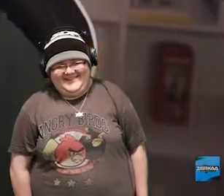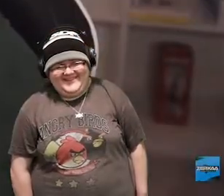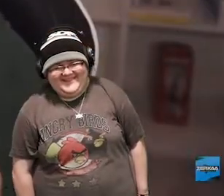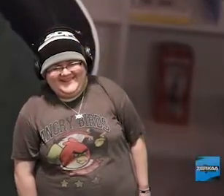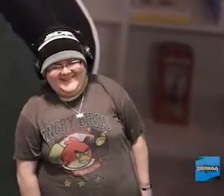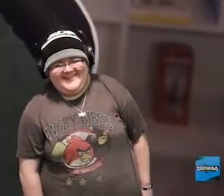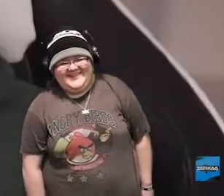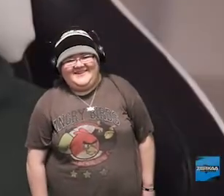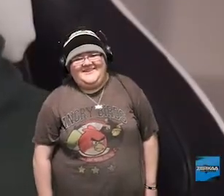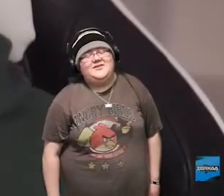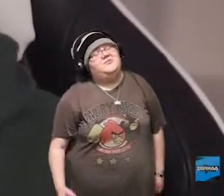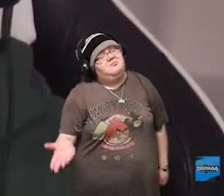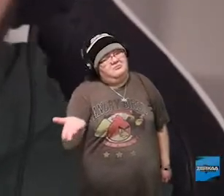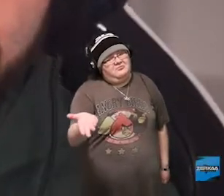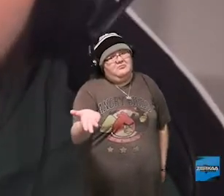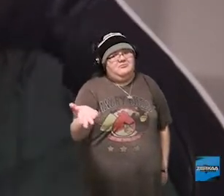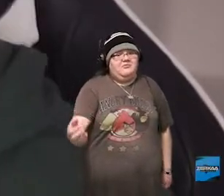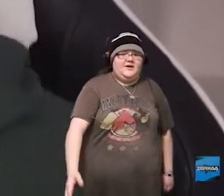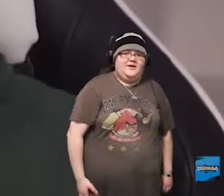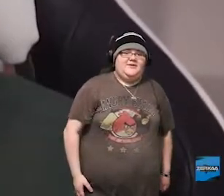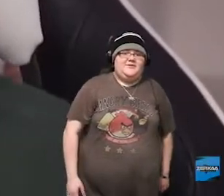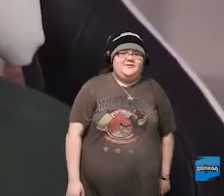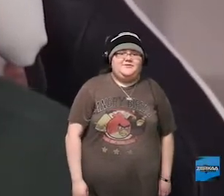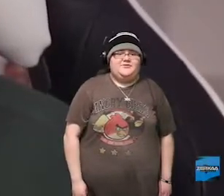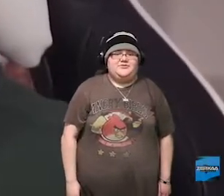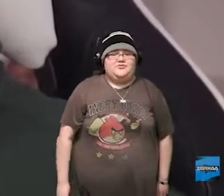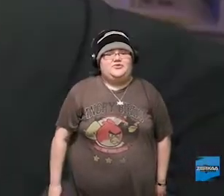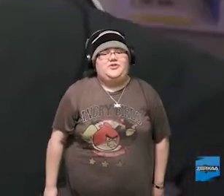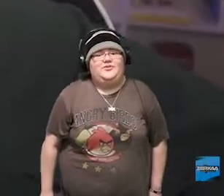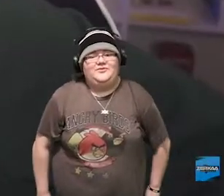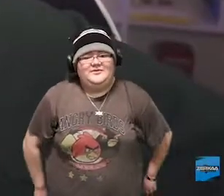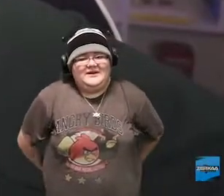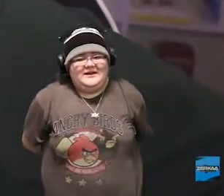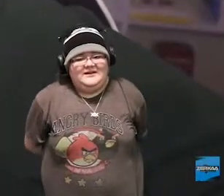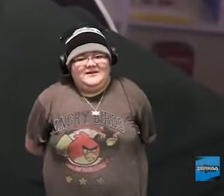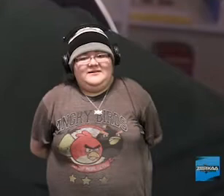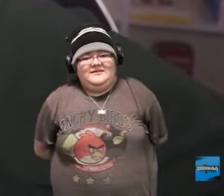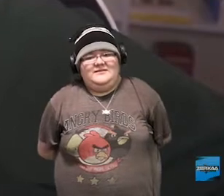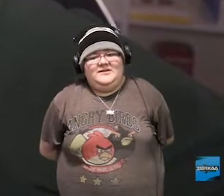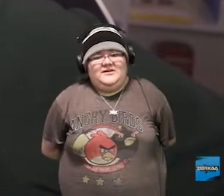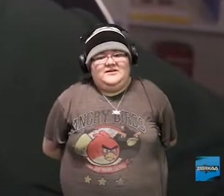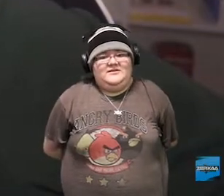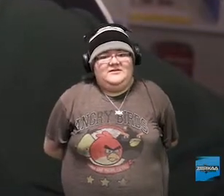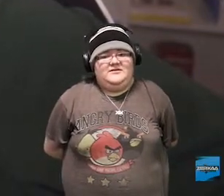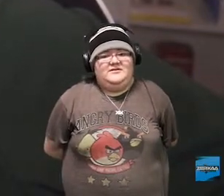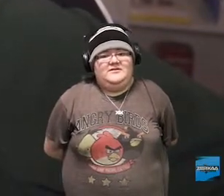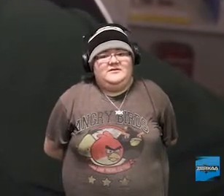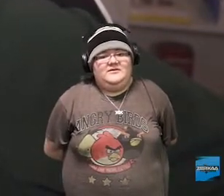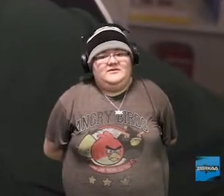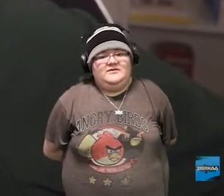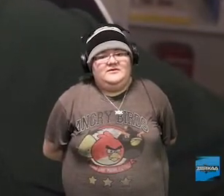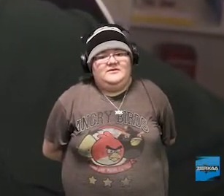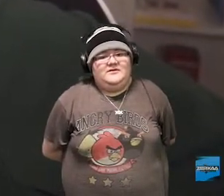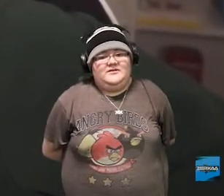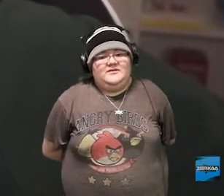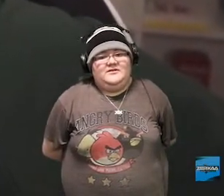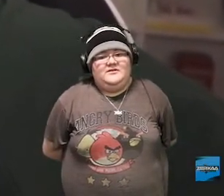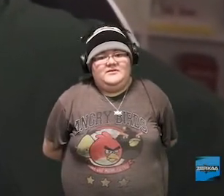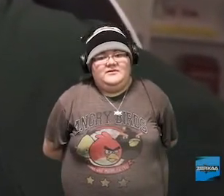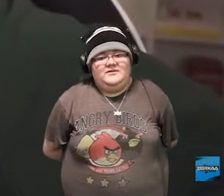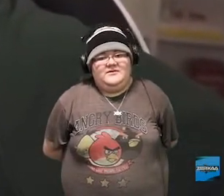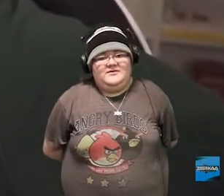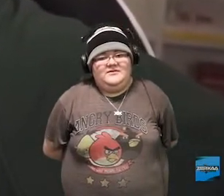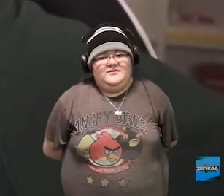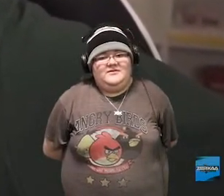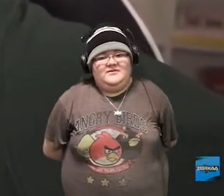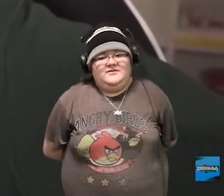put all the sick info in, like literally like pass per game, pass completion rate, imagine. True. Proper Siri. Maybe FIFA 21. Maybe FIFA 21. If you guys had an idea, let me know.